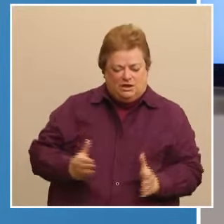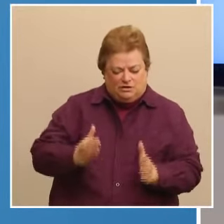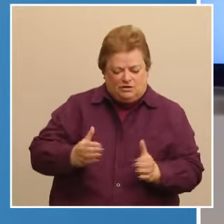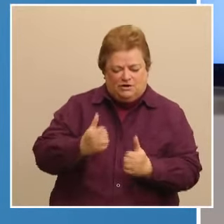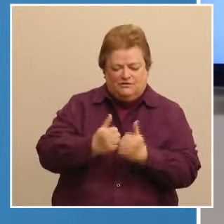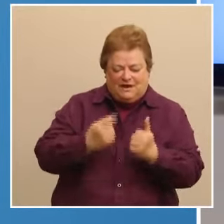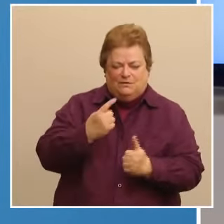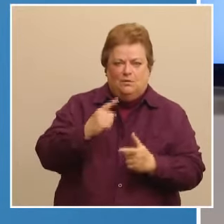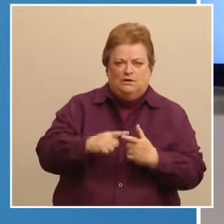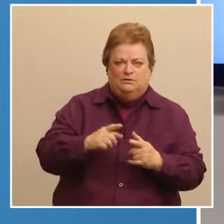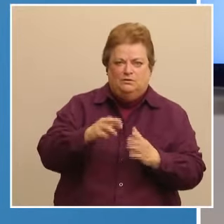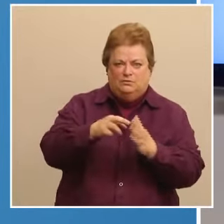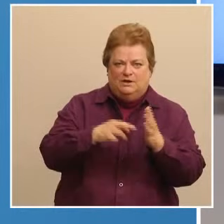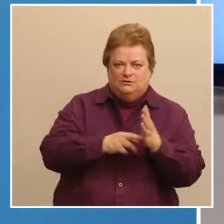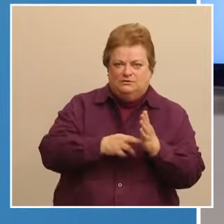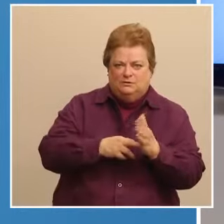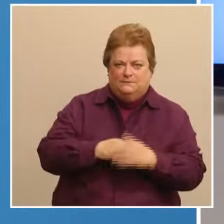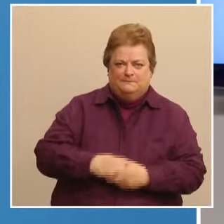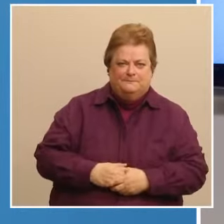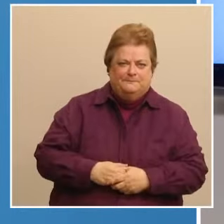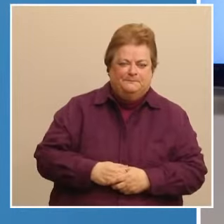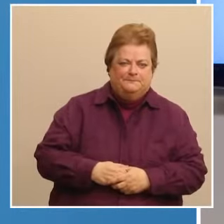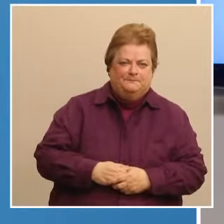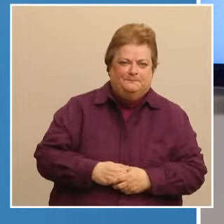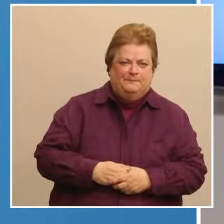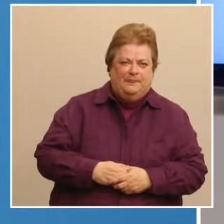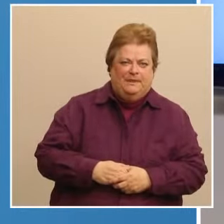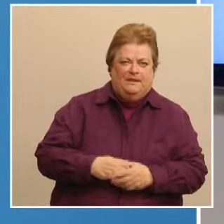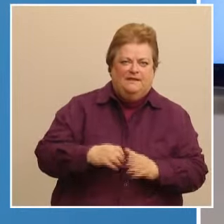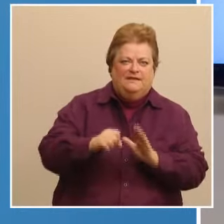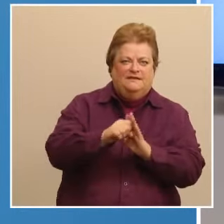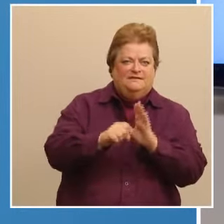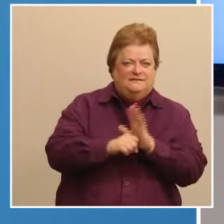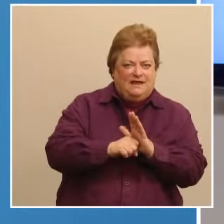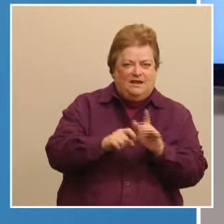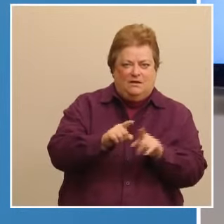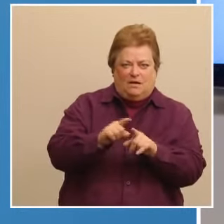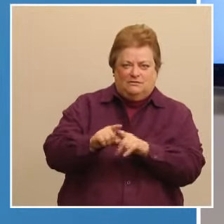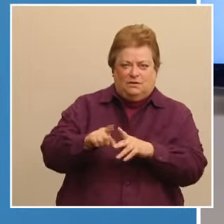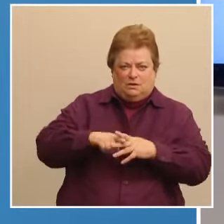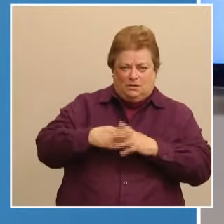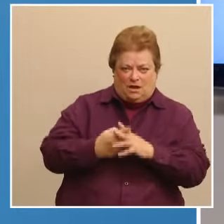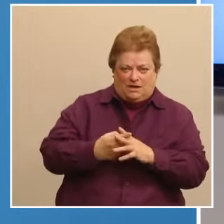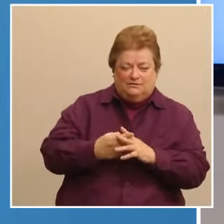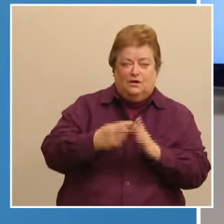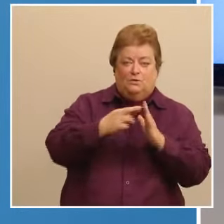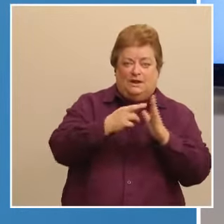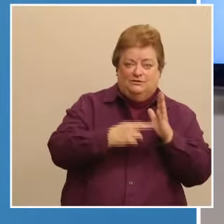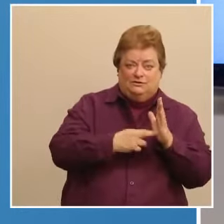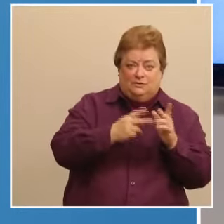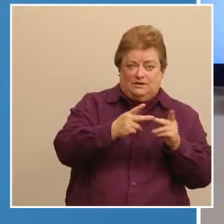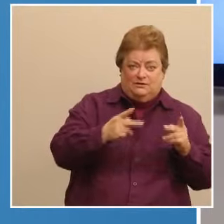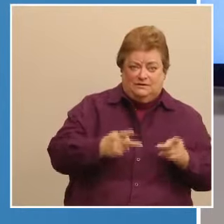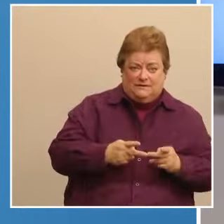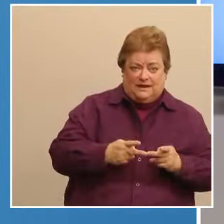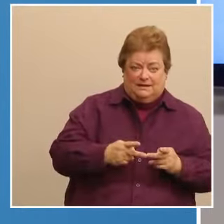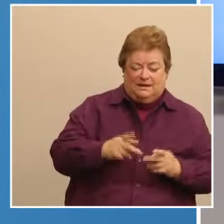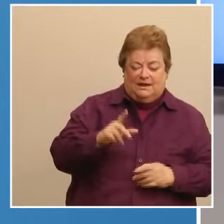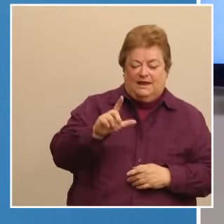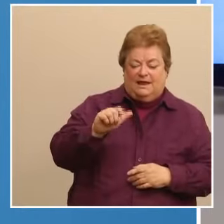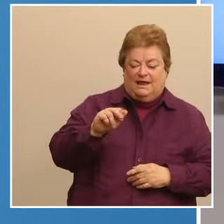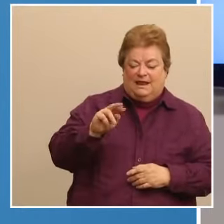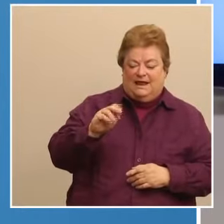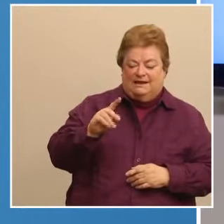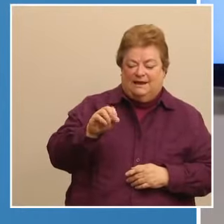it is available to them. As we said before, the state has also launched a registration site. Again,